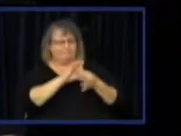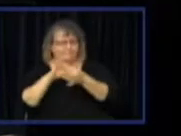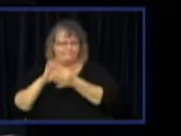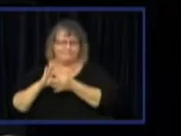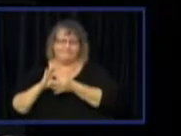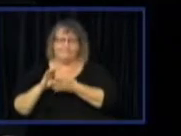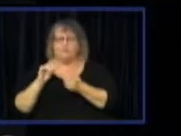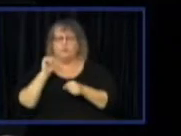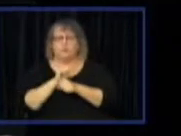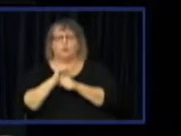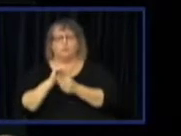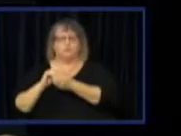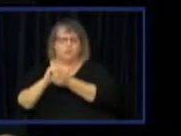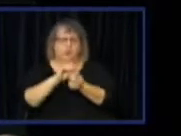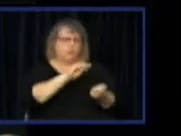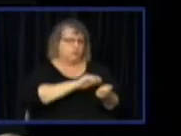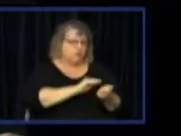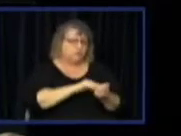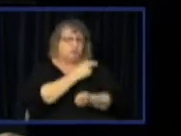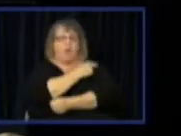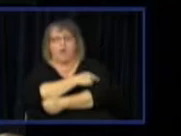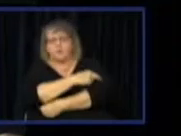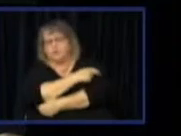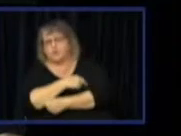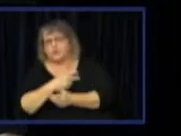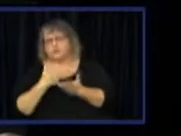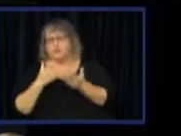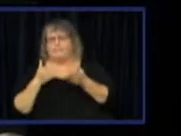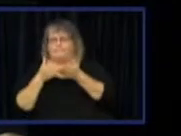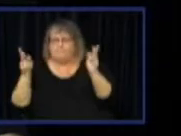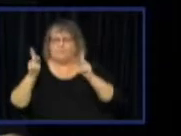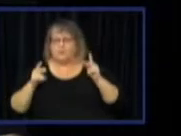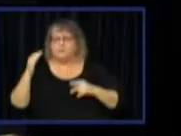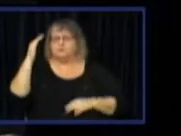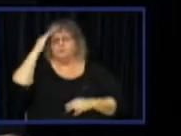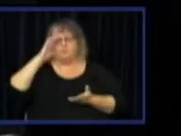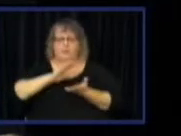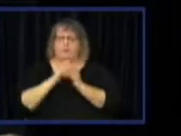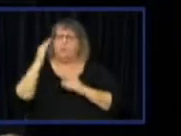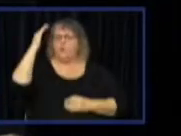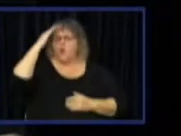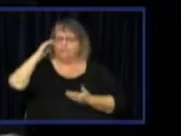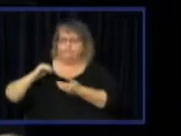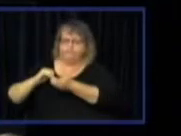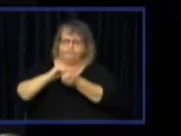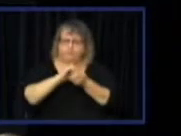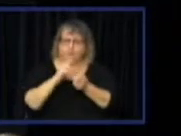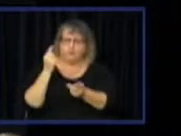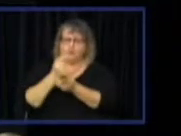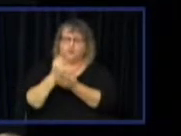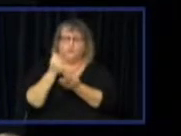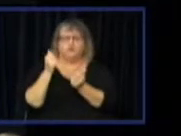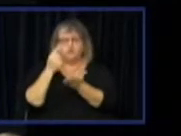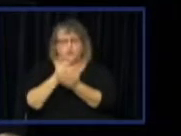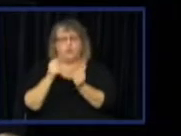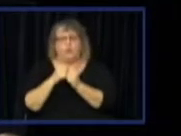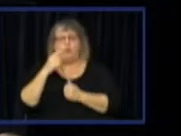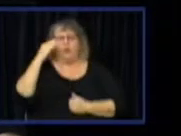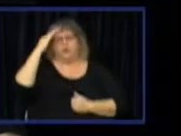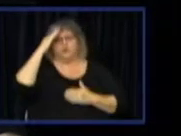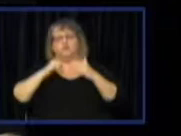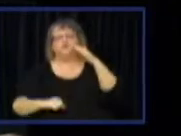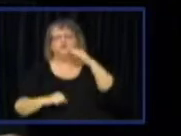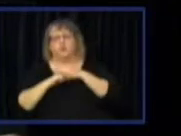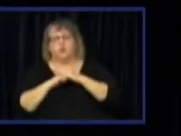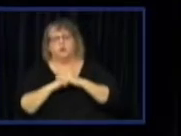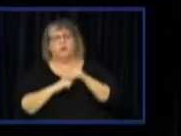together, physicians, hospitals, and the public, to become more efficient in how we treat patients with stroke so we can raise the number of patients